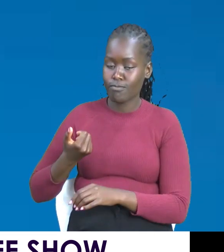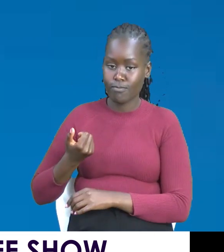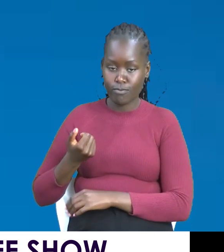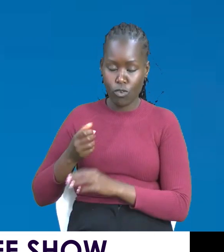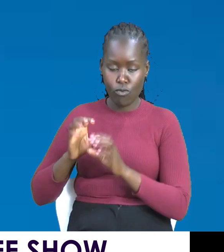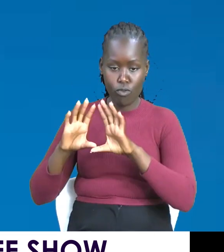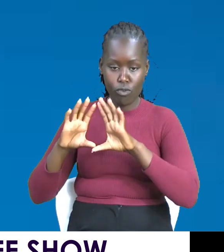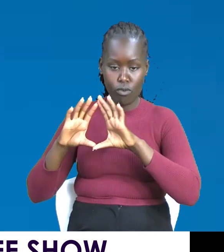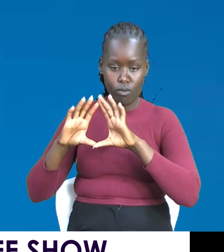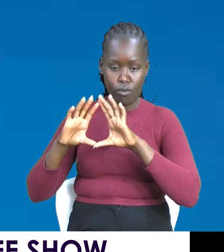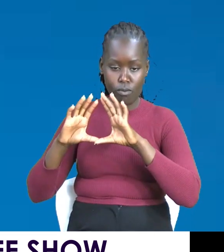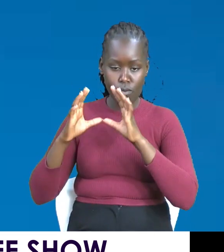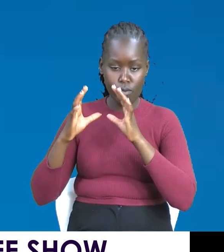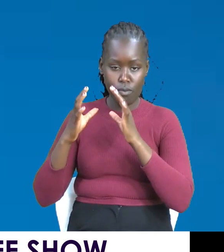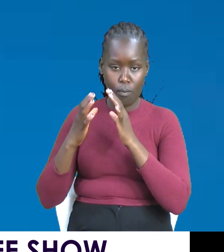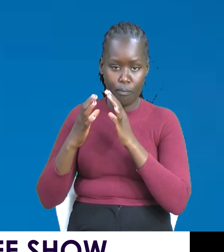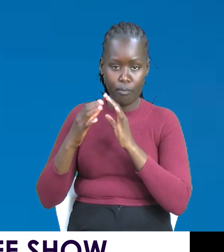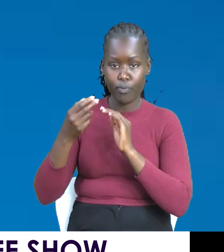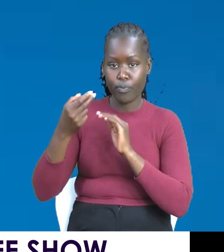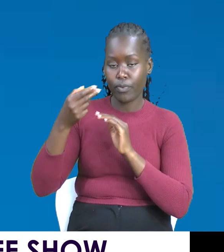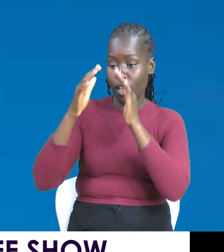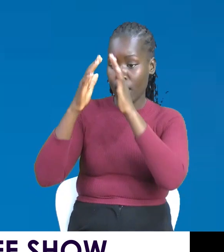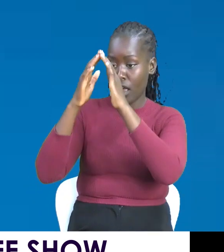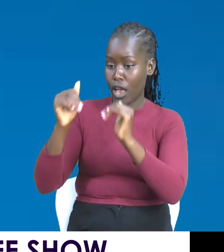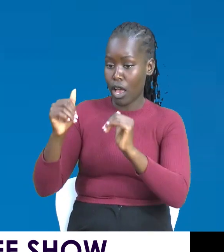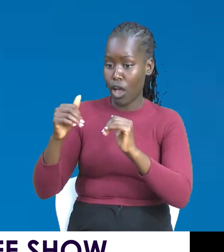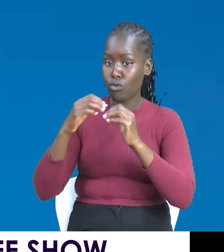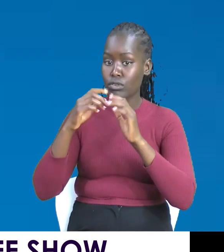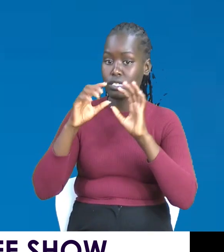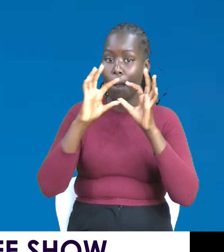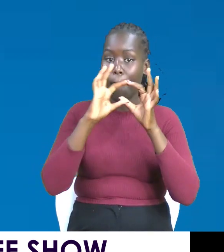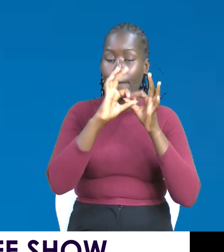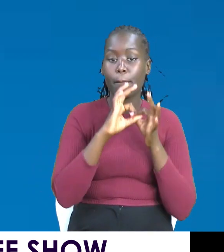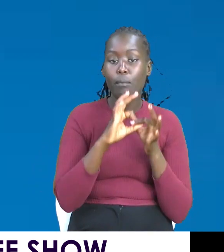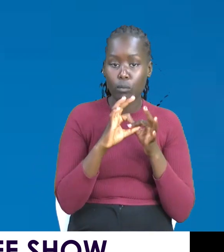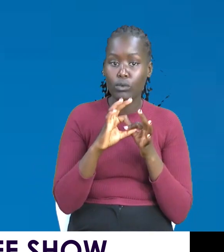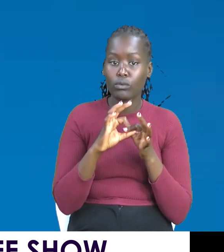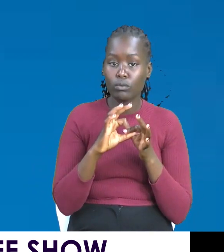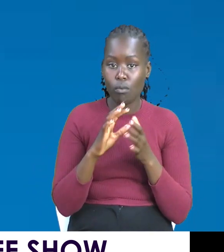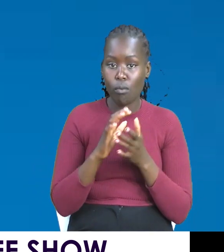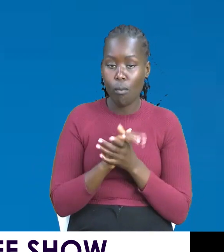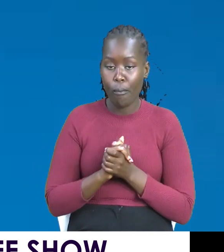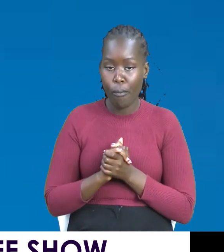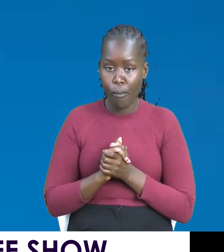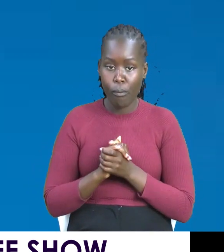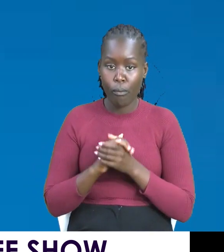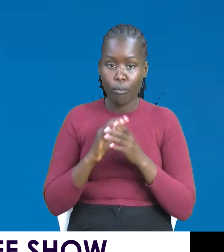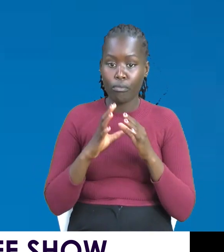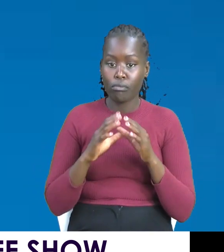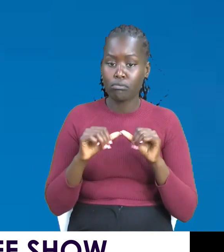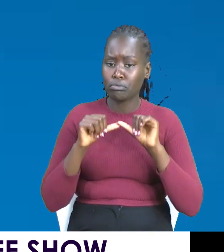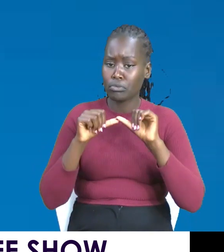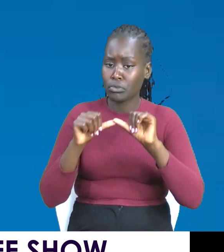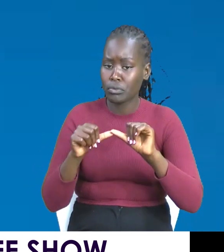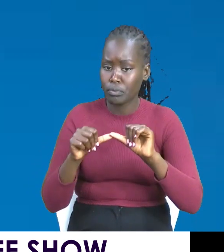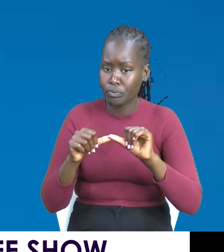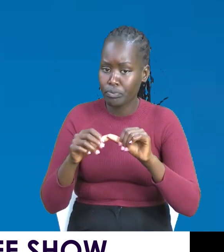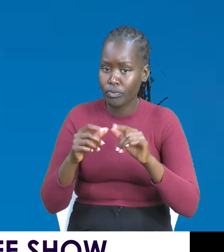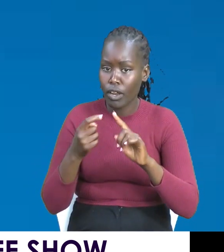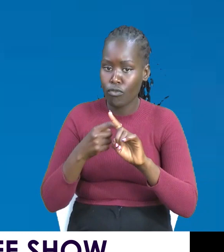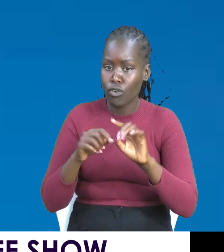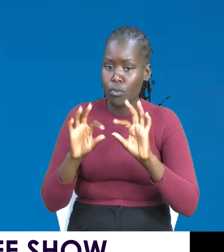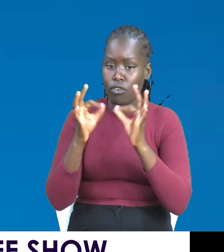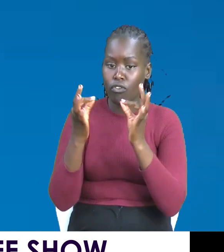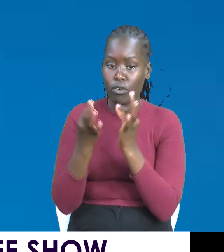word house bond. You are the glue of the family. It goes beyond the family. It